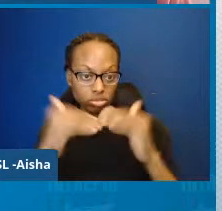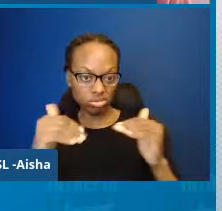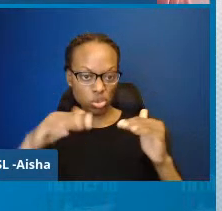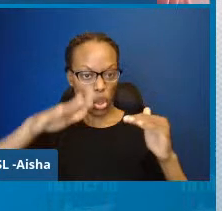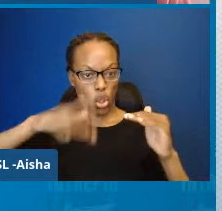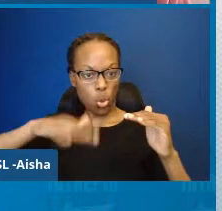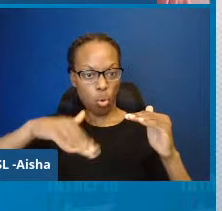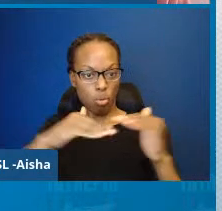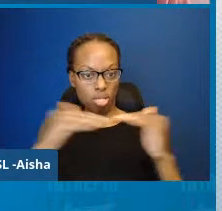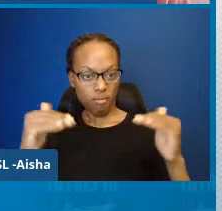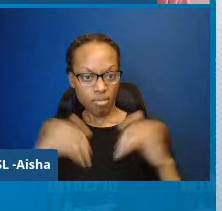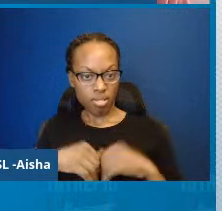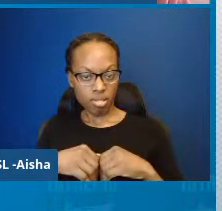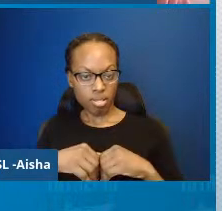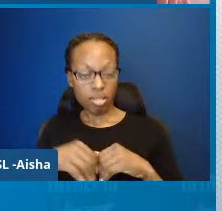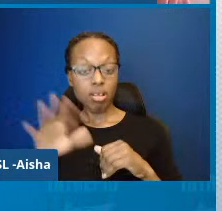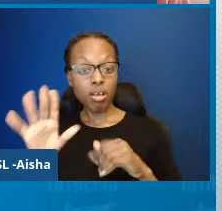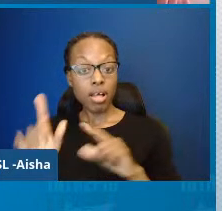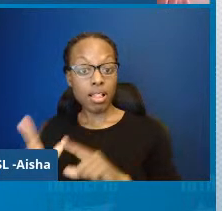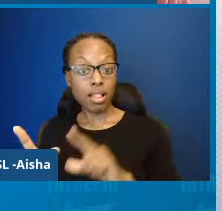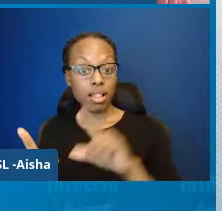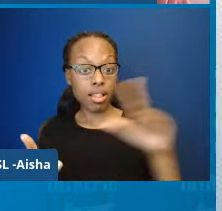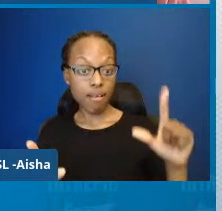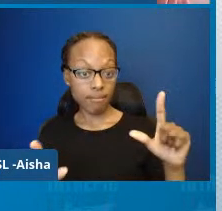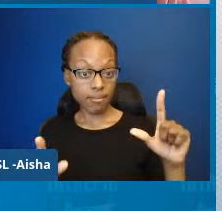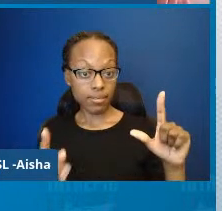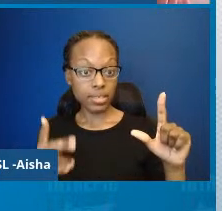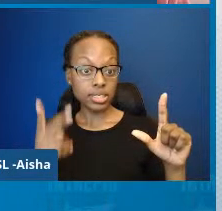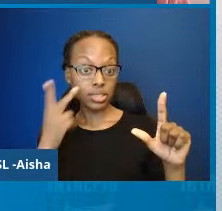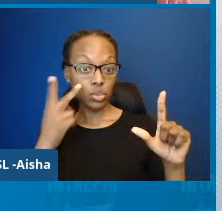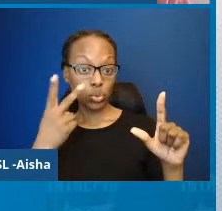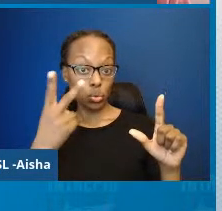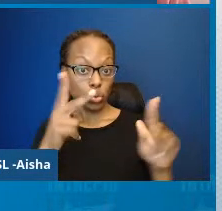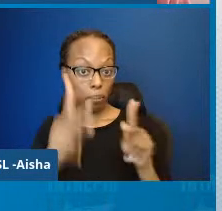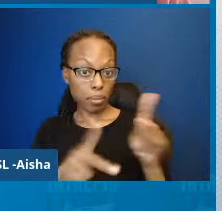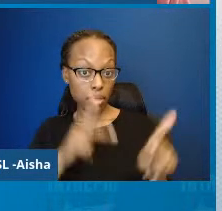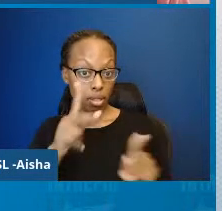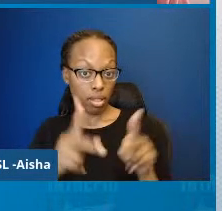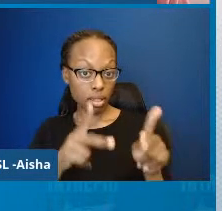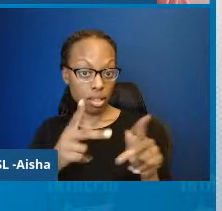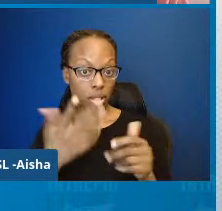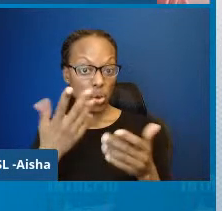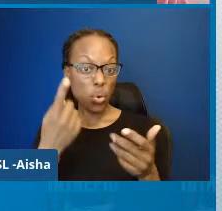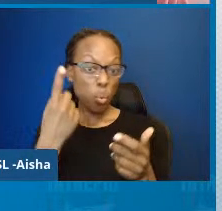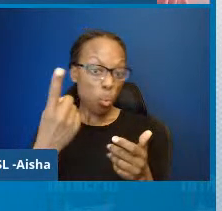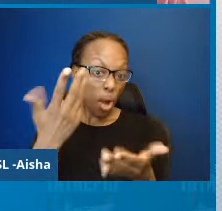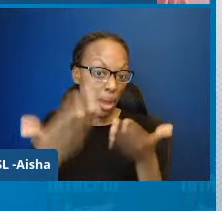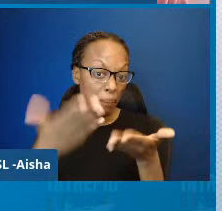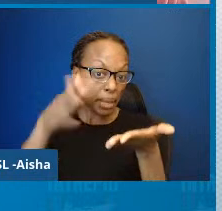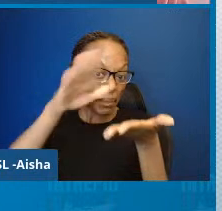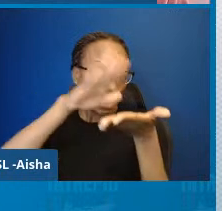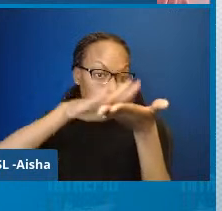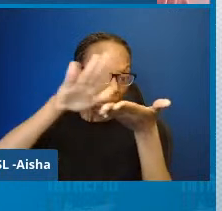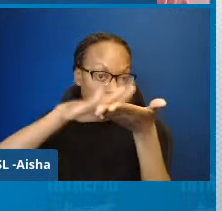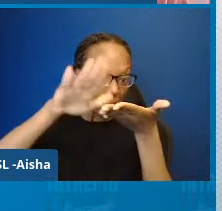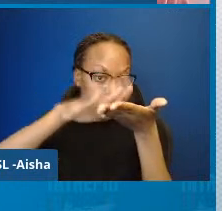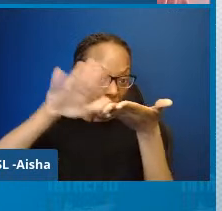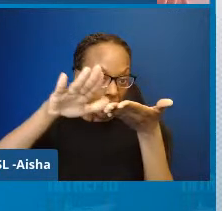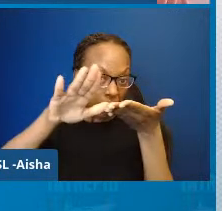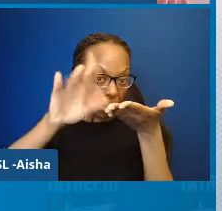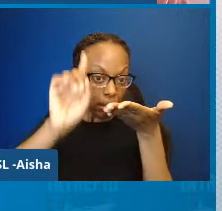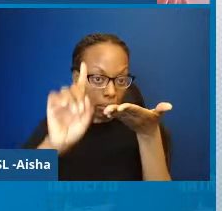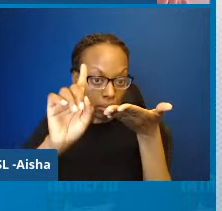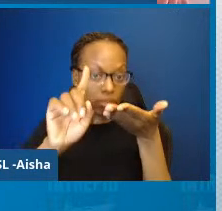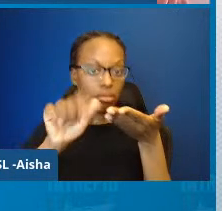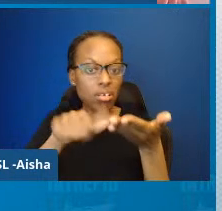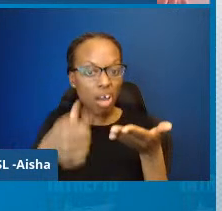And on the left side, I see 2 people. Looks like one might be cleaning up here. One